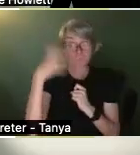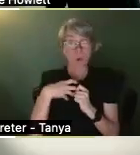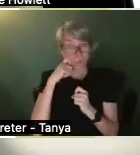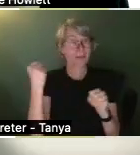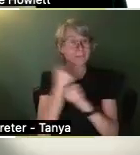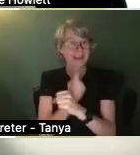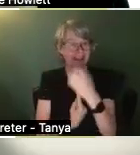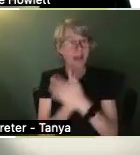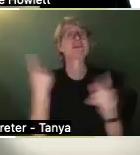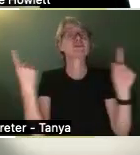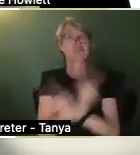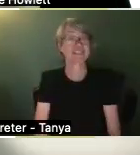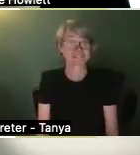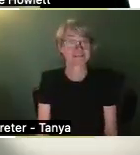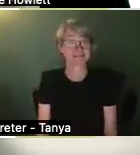Laura.